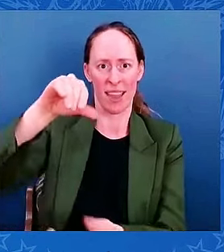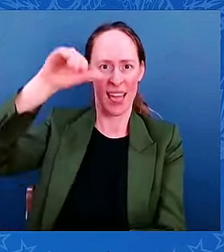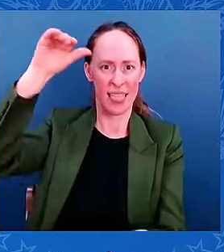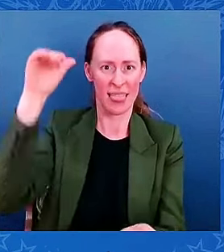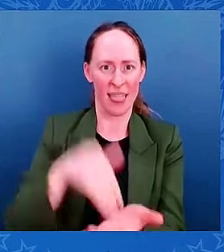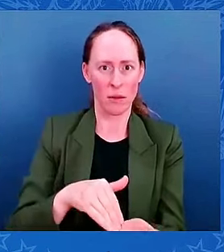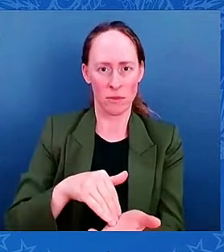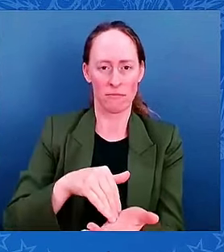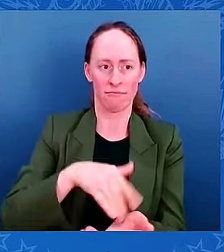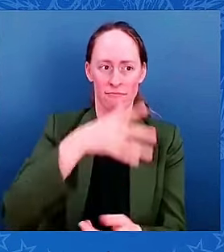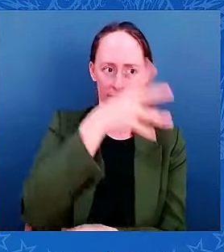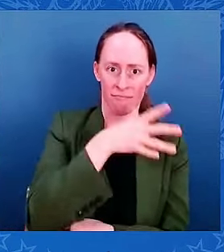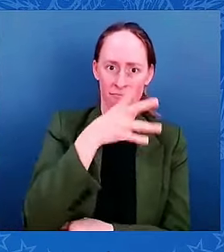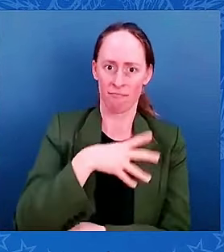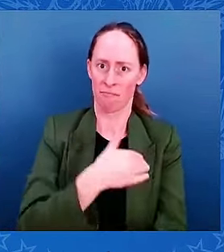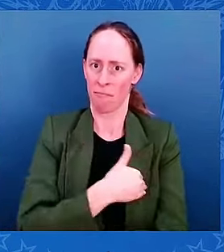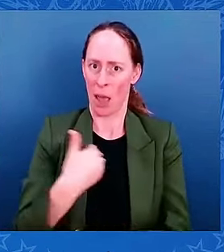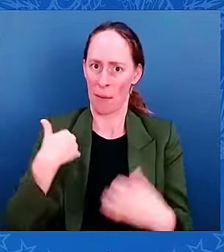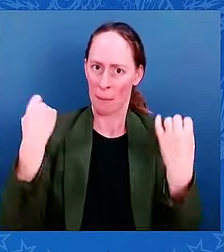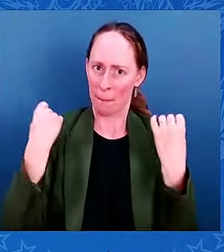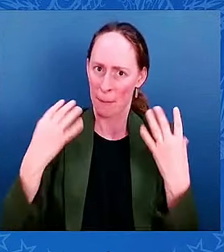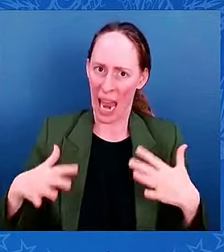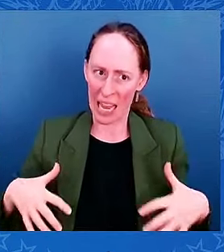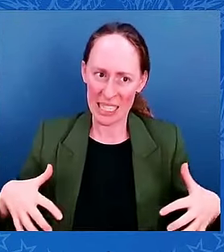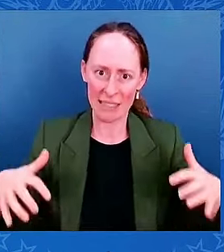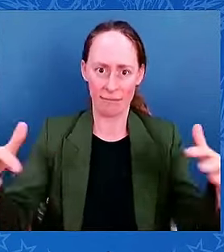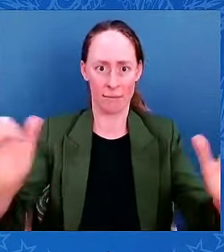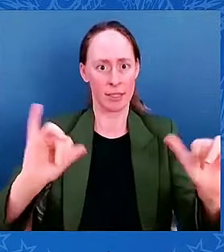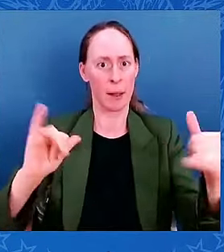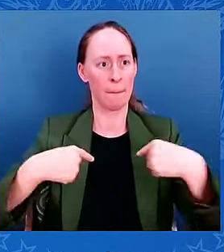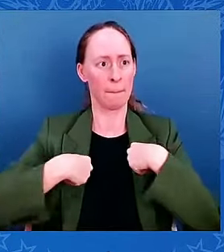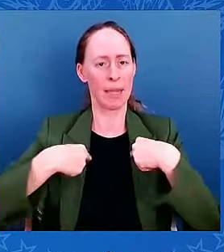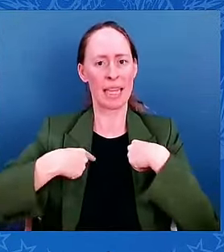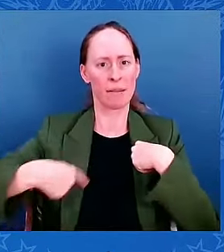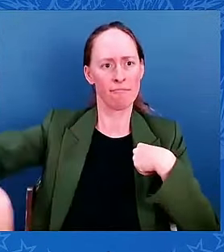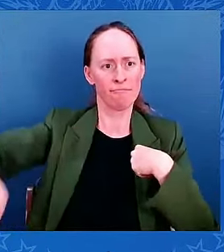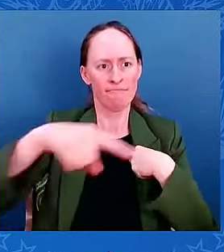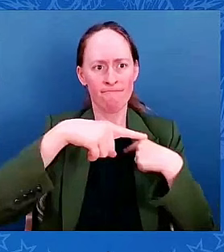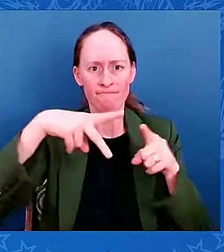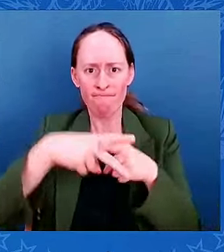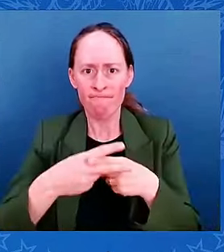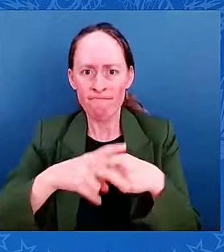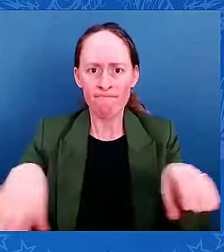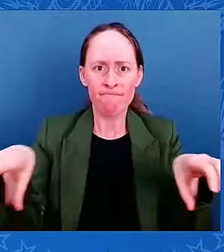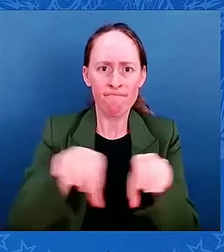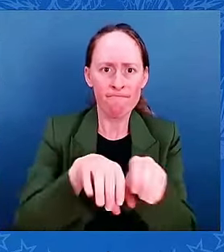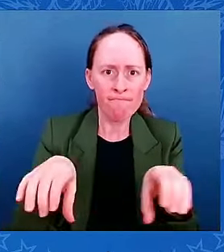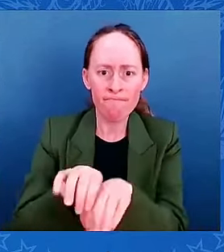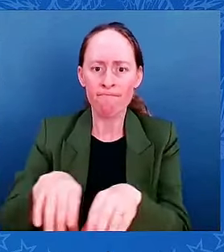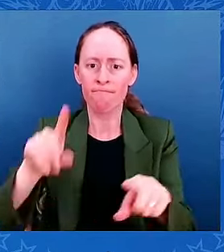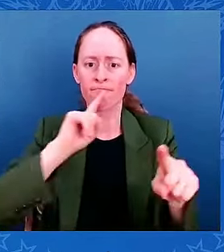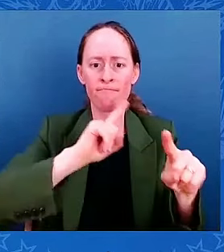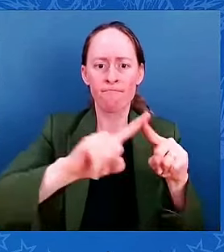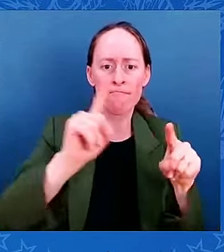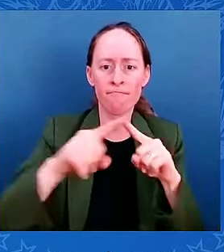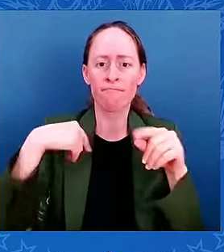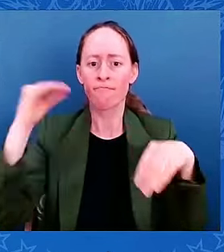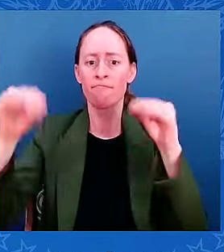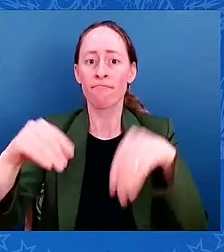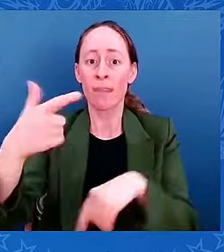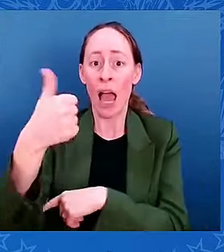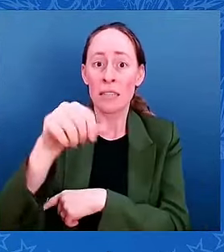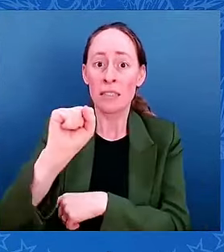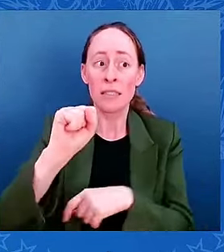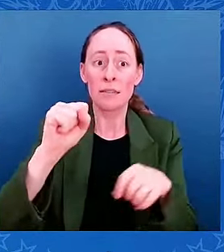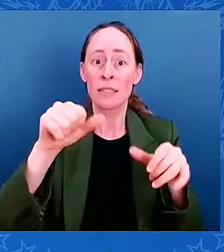country. We install medical gas systems, we build hospitals, replace lead service lines in our communities.